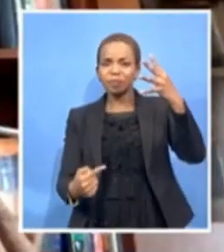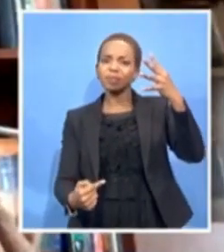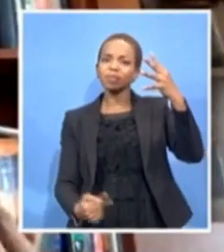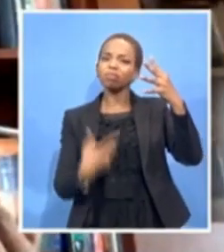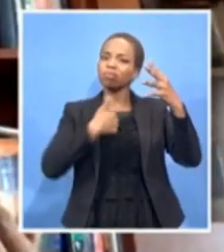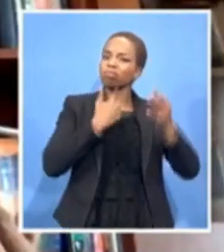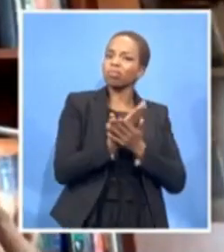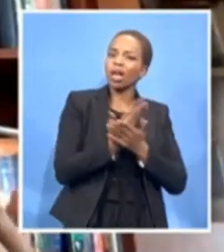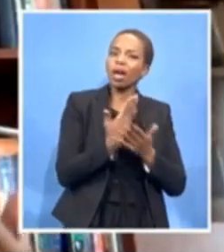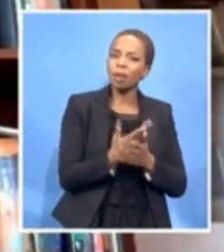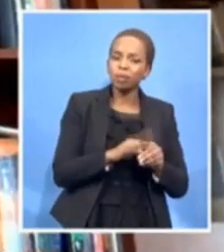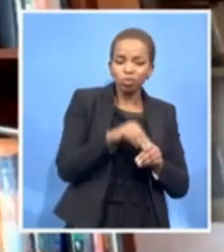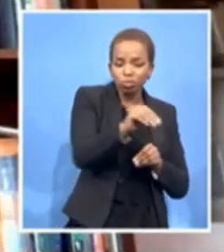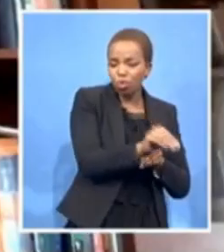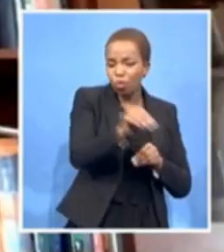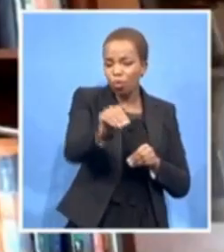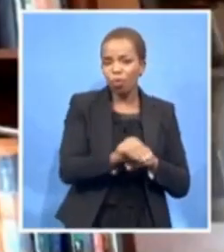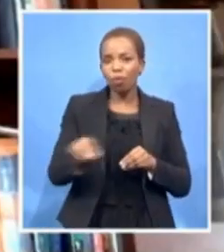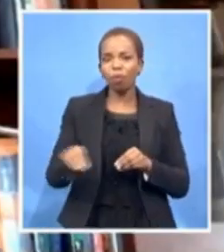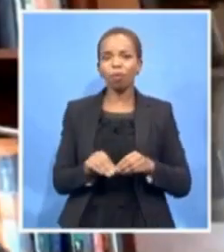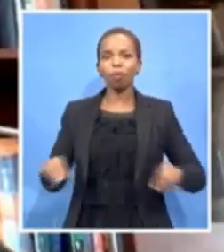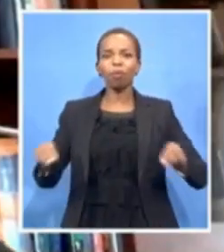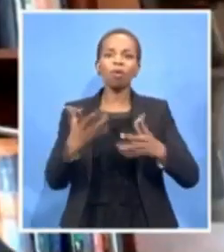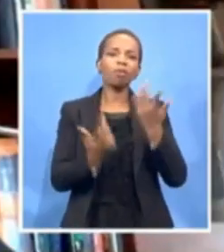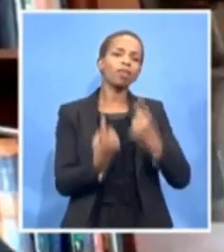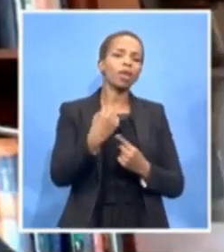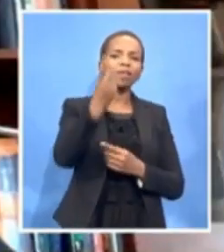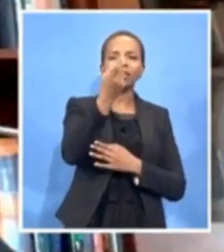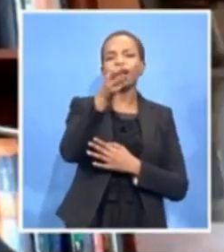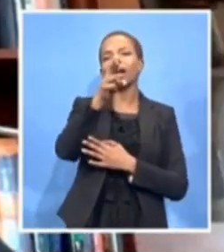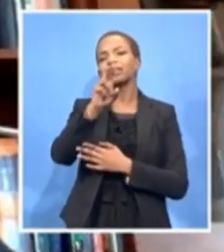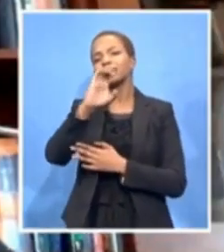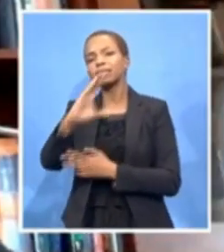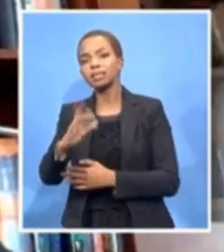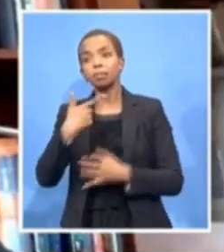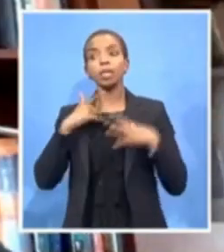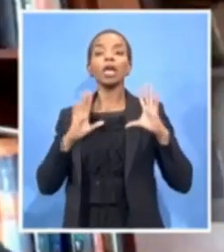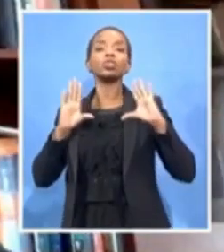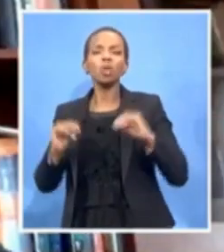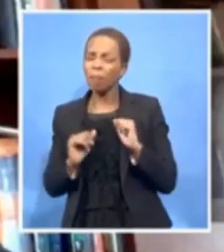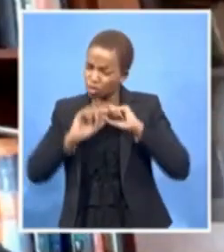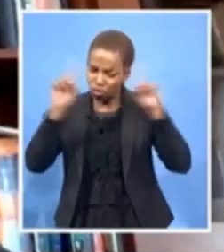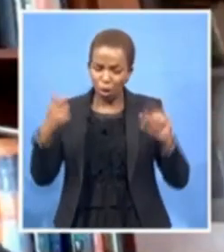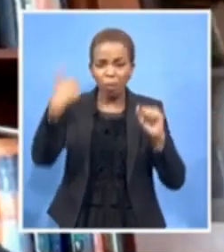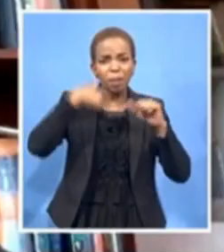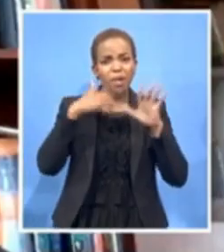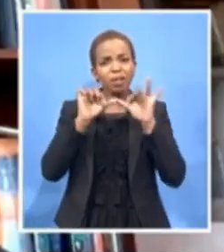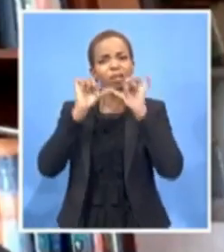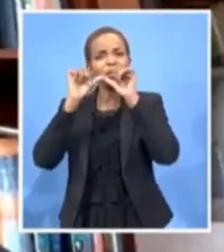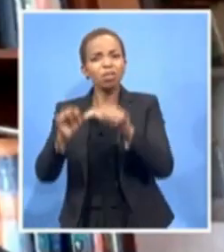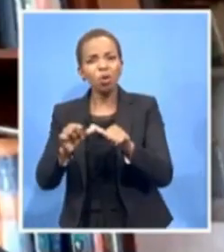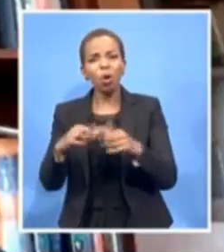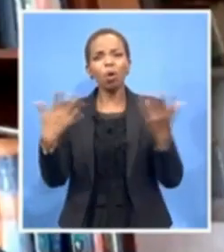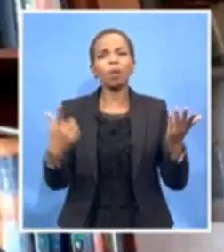Democratic Republic of Congo, and I don't stop there. I move to Uganda, and I move to Rwanda and to Burundi and to